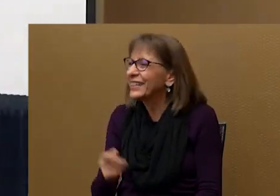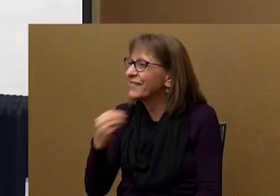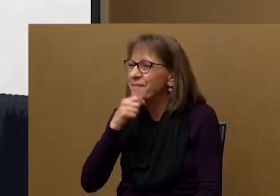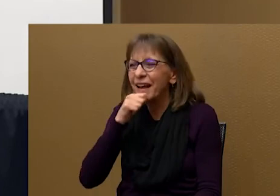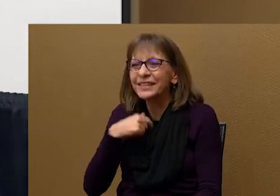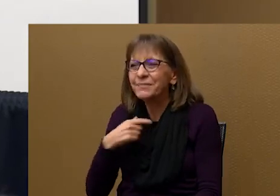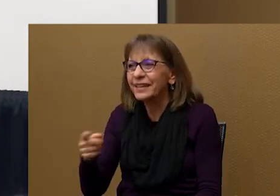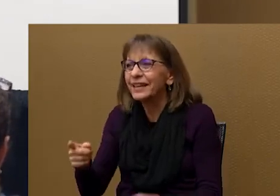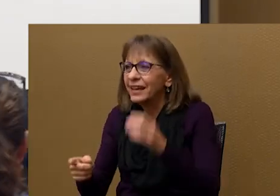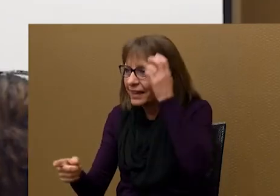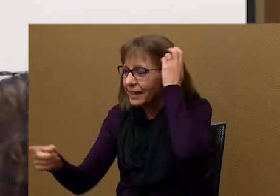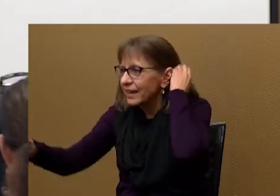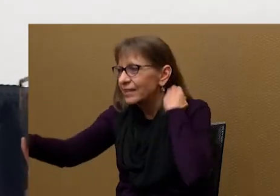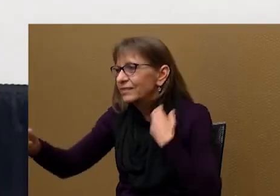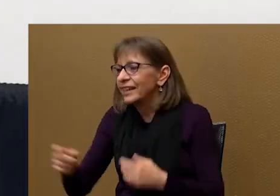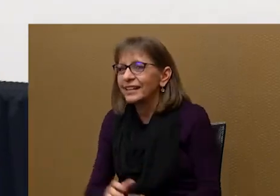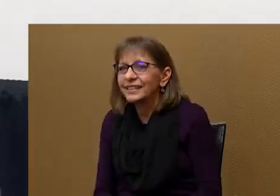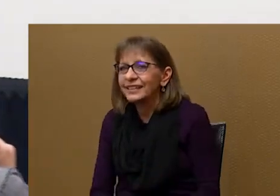Don't give the mic to me.